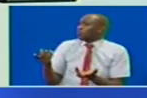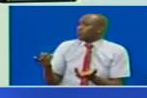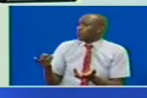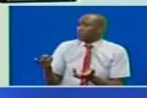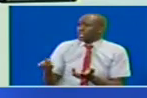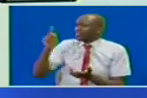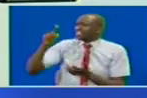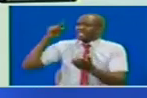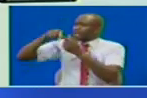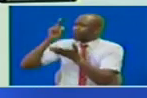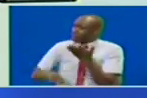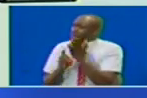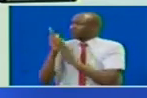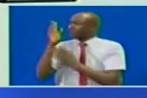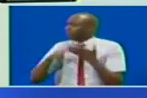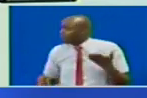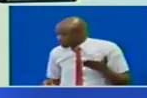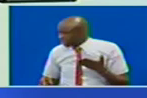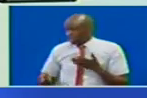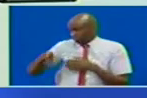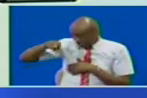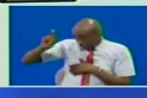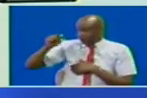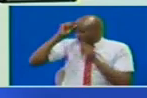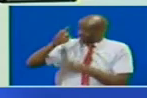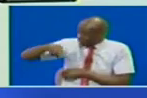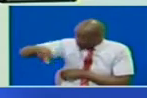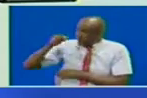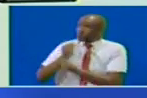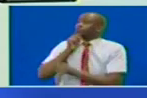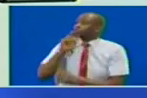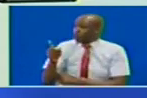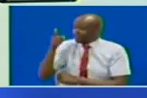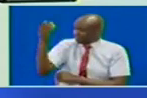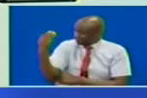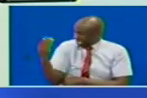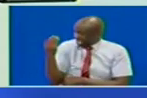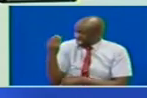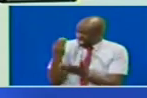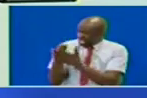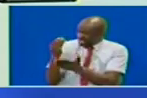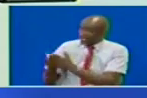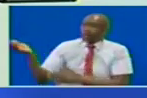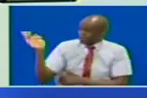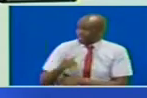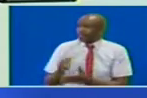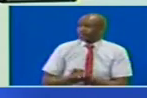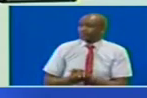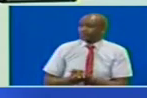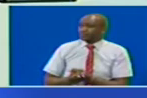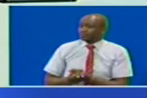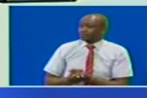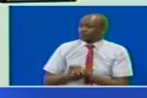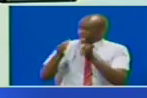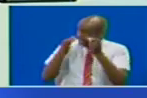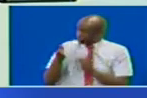sort of development in the county? And how will you, as the governor, you know, ensure that these monies are, you know, gotten back into